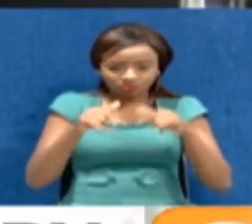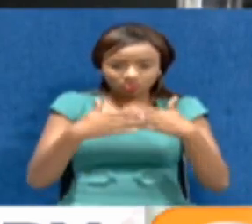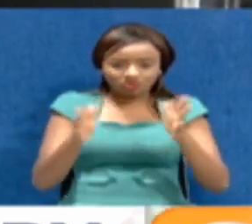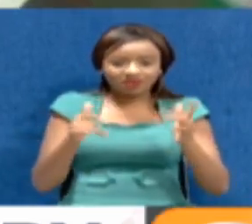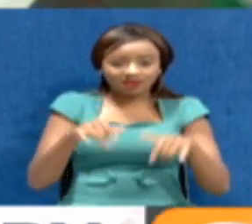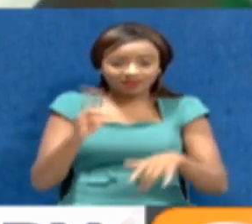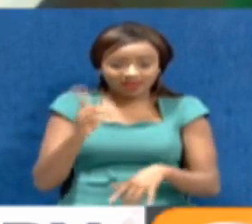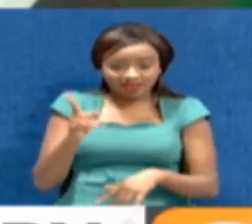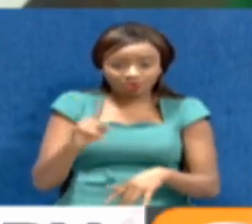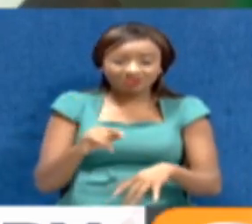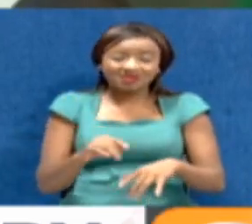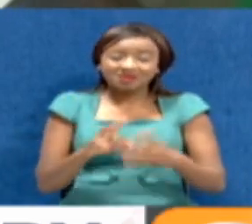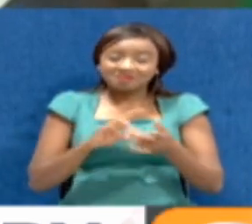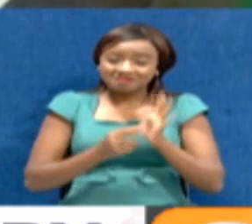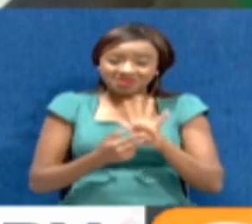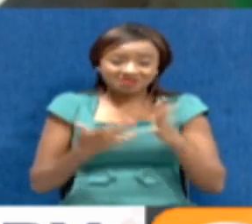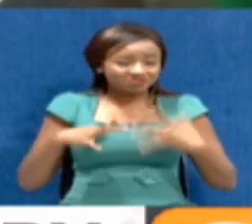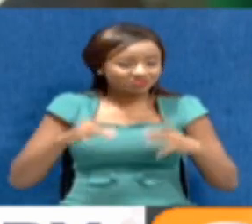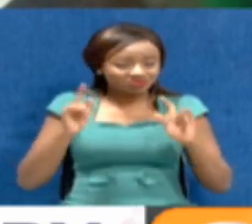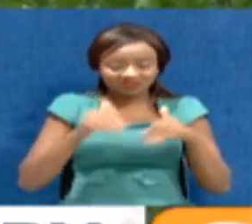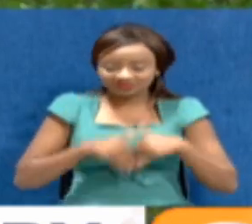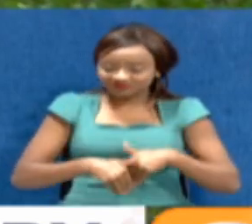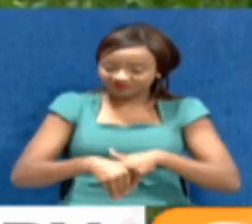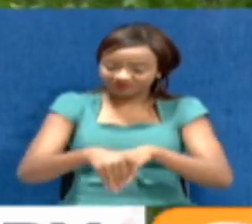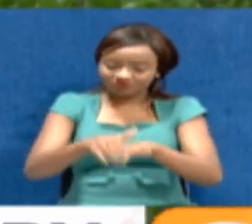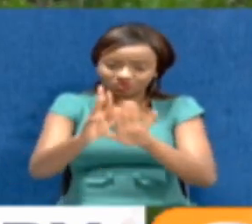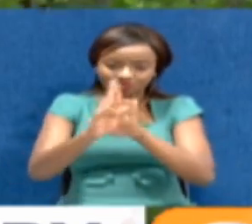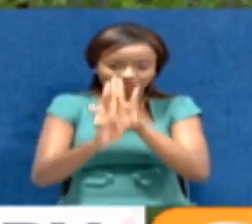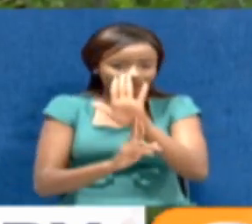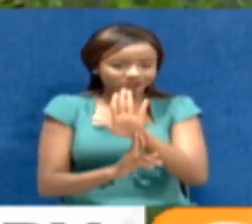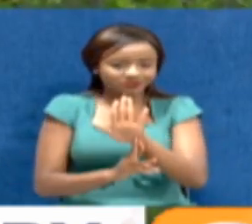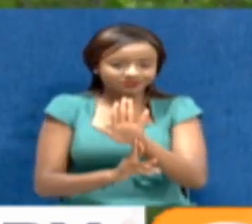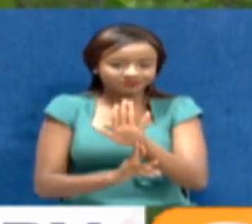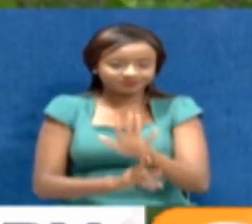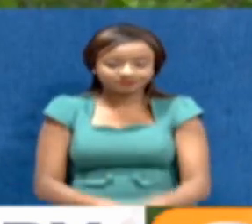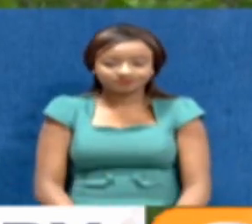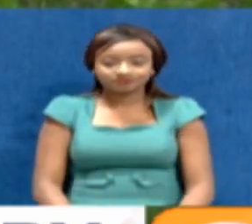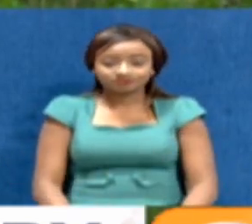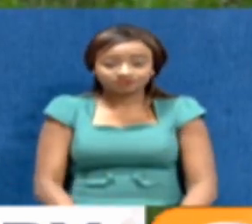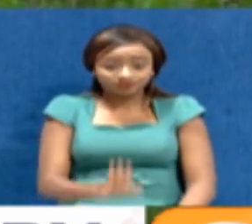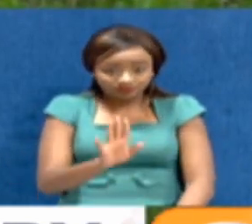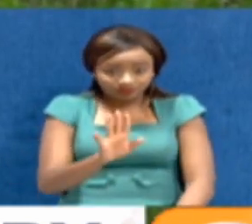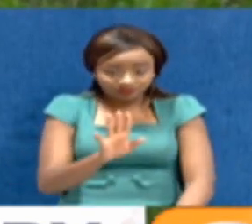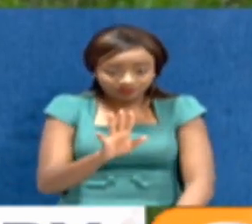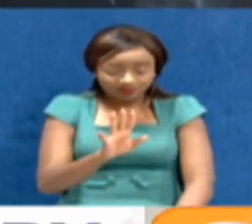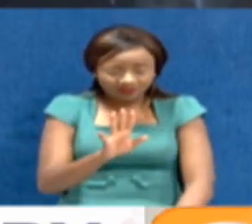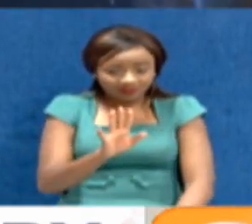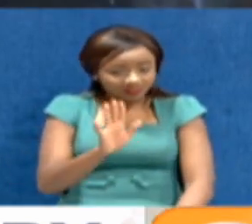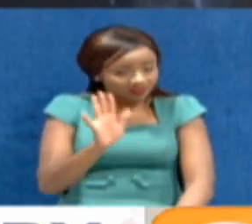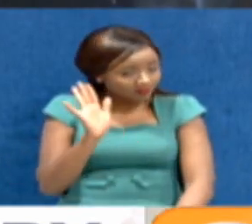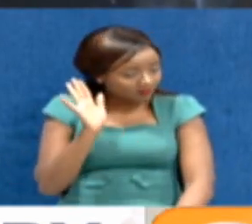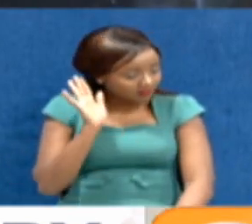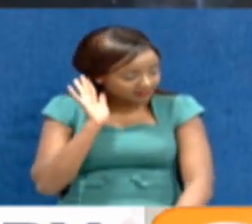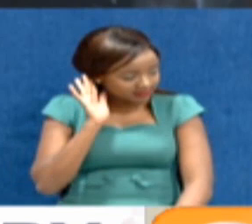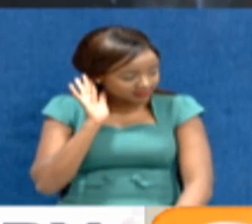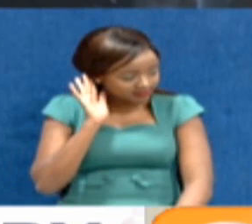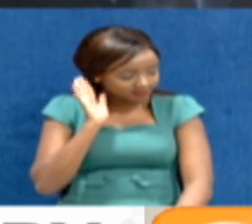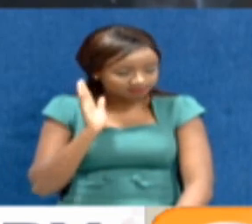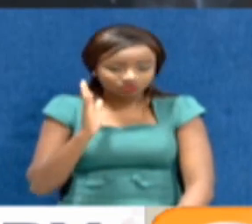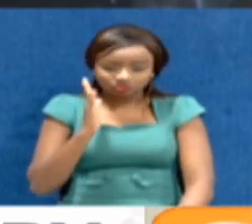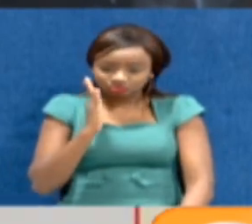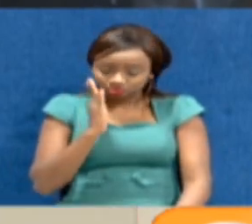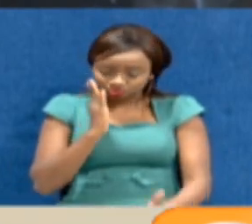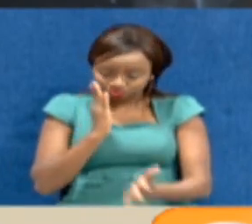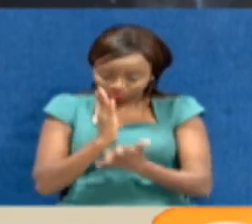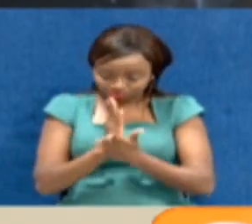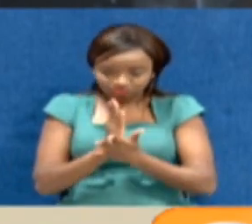if this happens, players will have to faithfully follow the procedures or face consequences. Very careful. We will prefer, and the